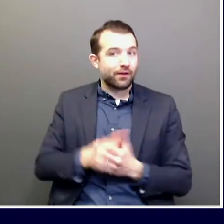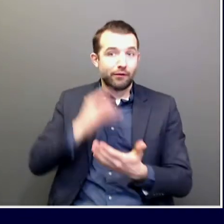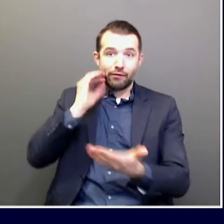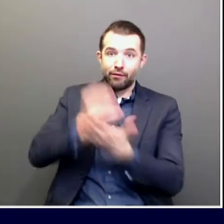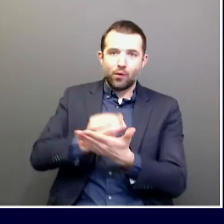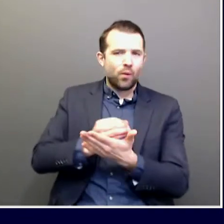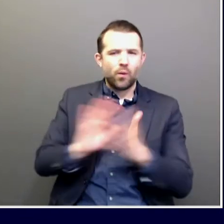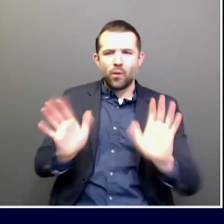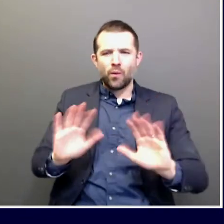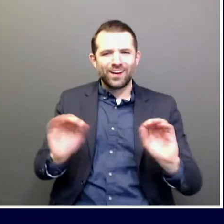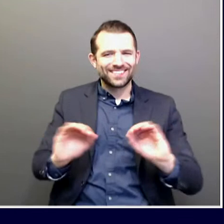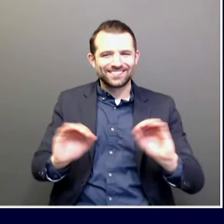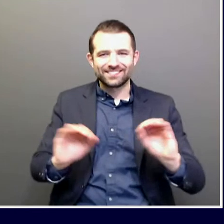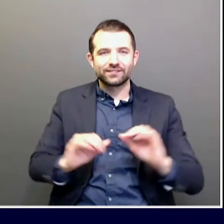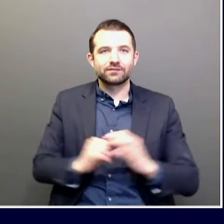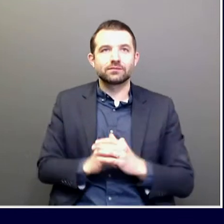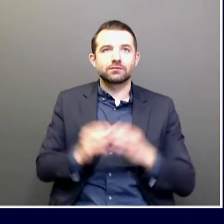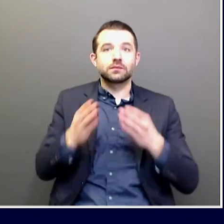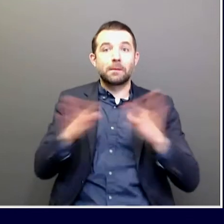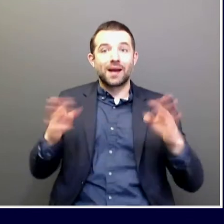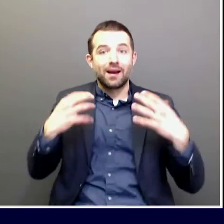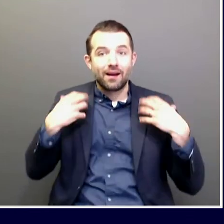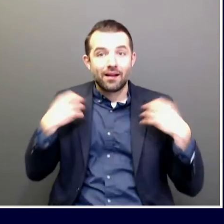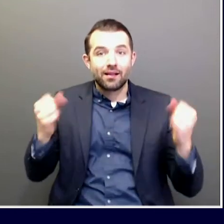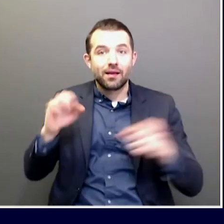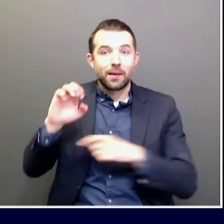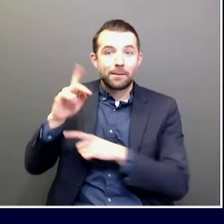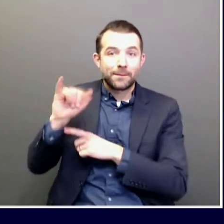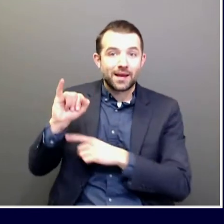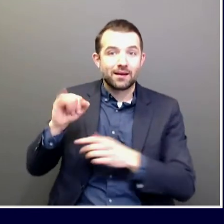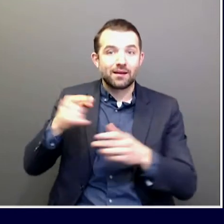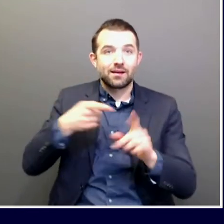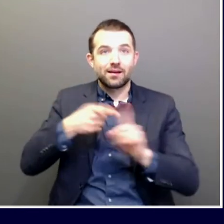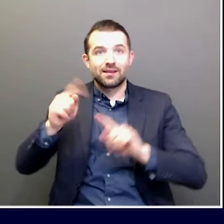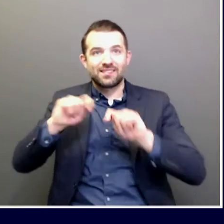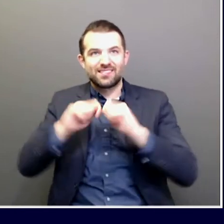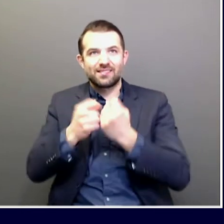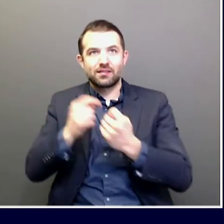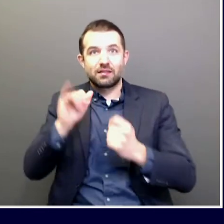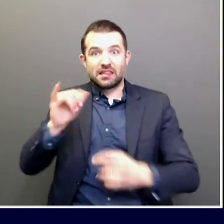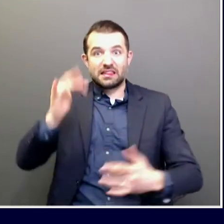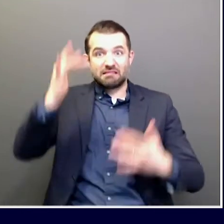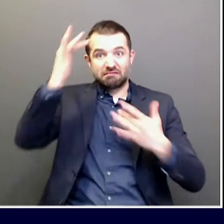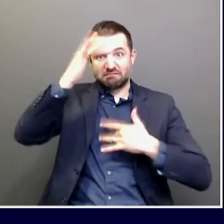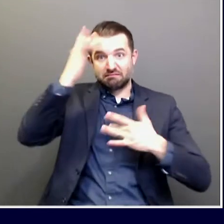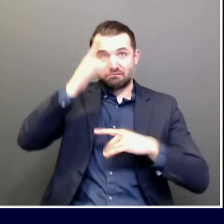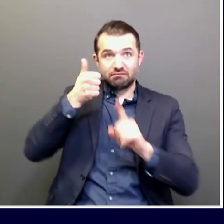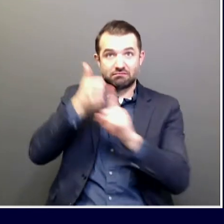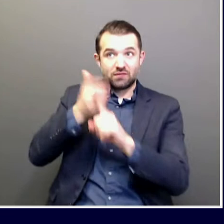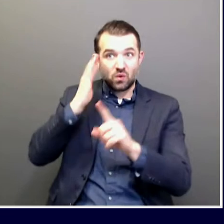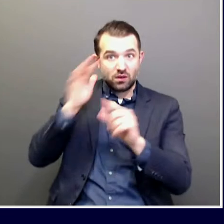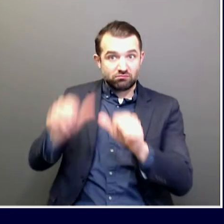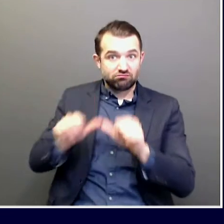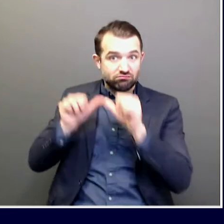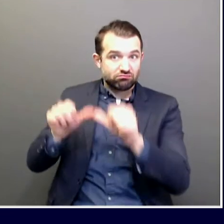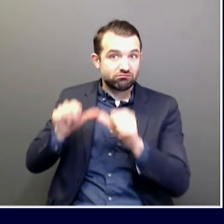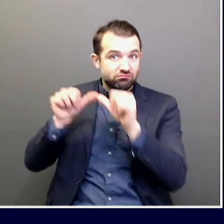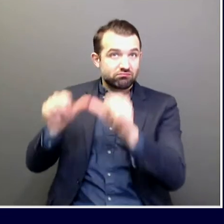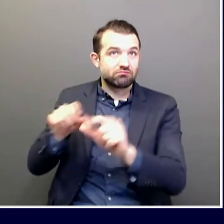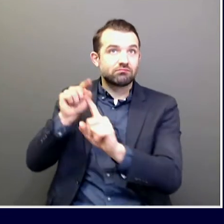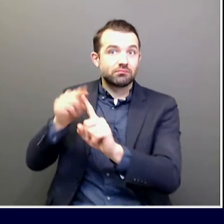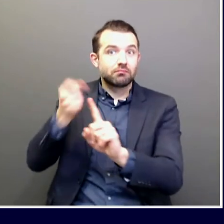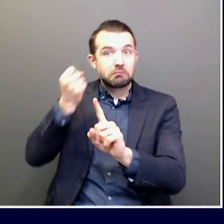in a pandemic situation. So that's what differentiates an endemic state, which is that constant presence, from a